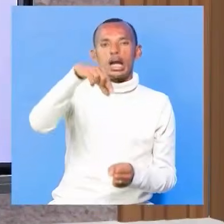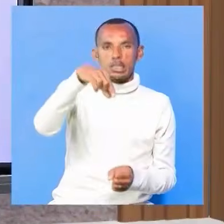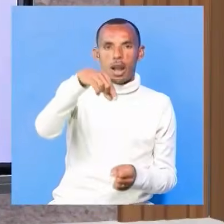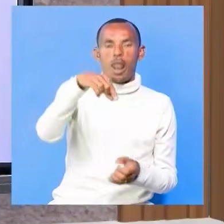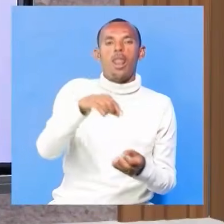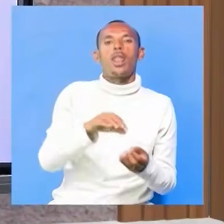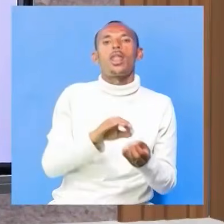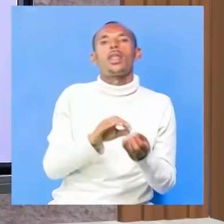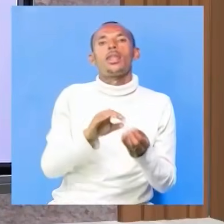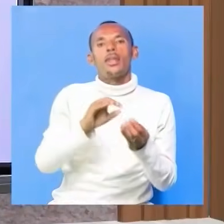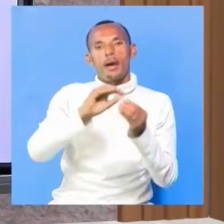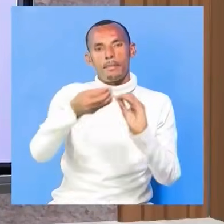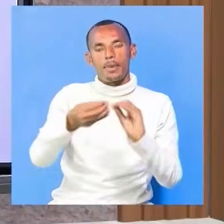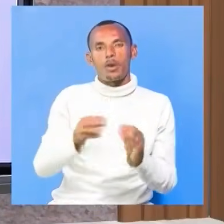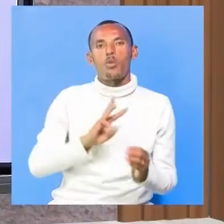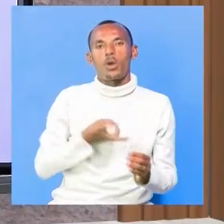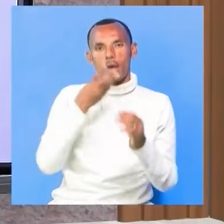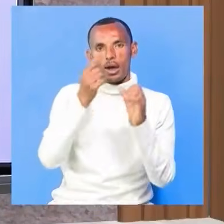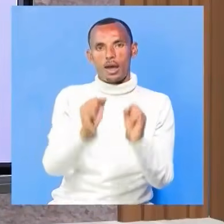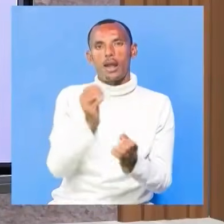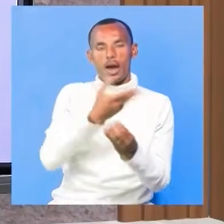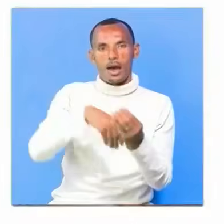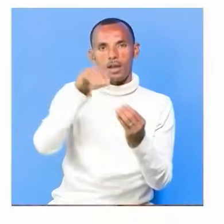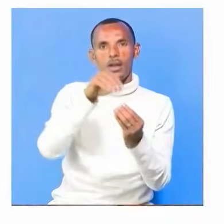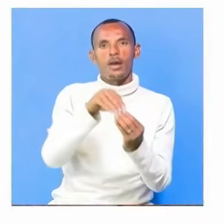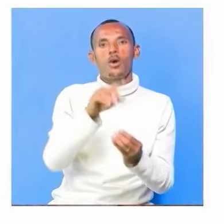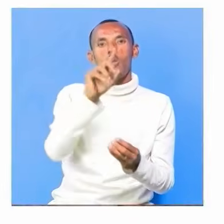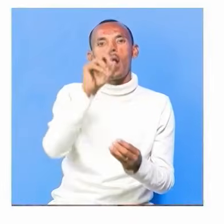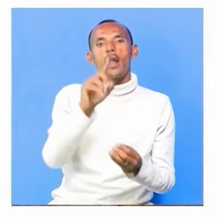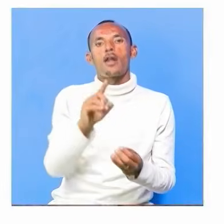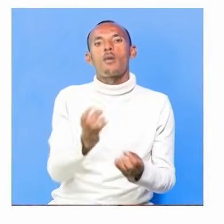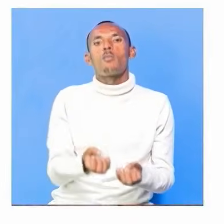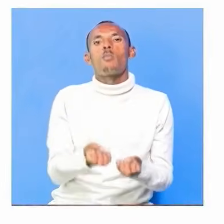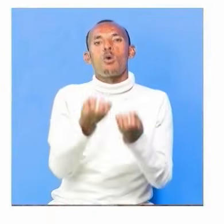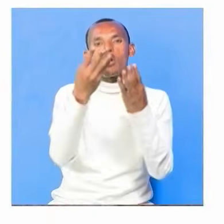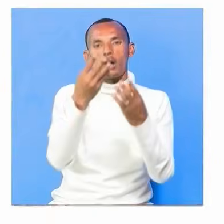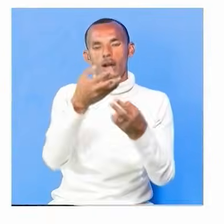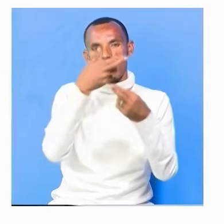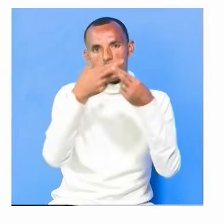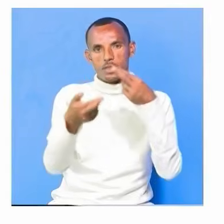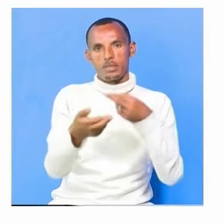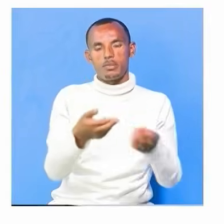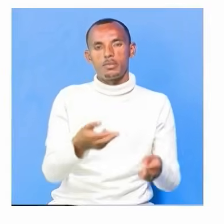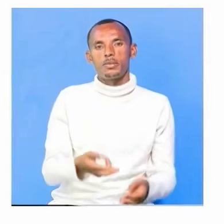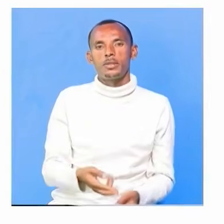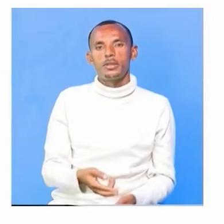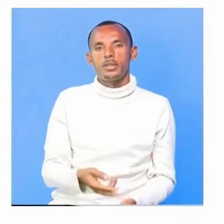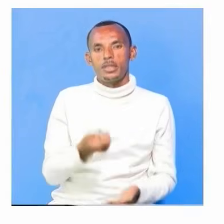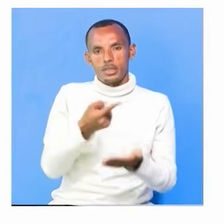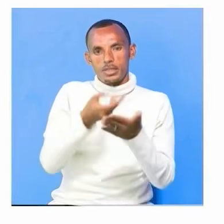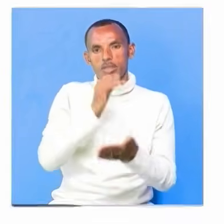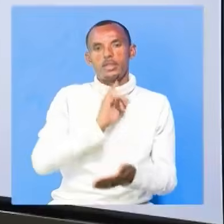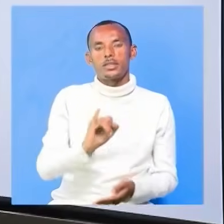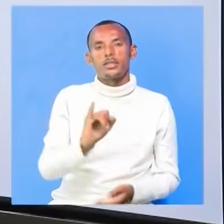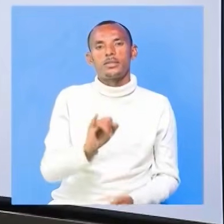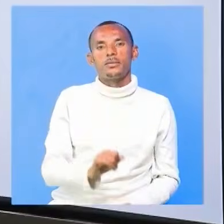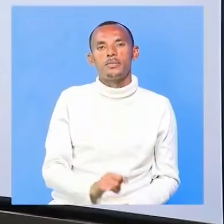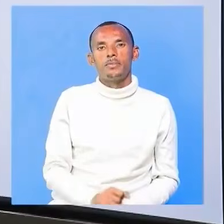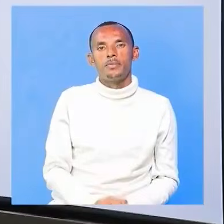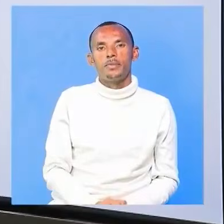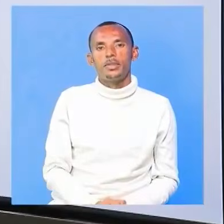rational number. So we can add one more relationship. So this